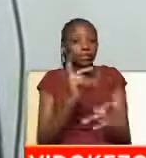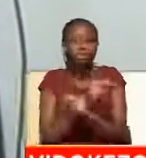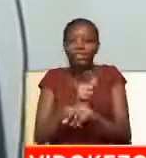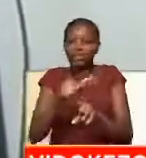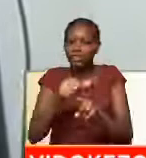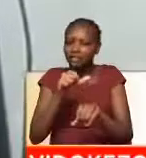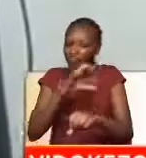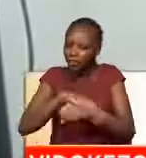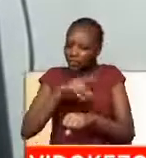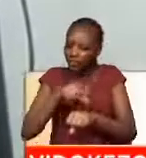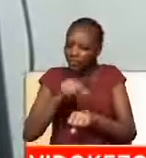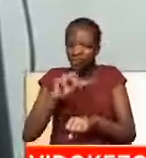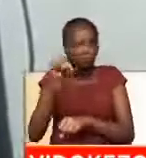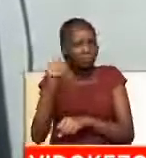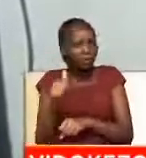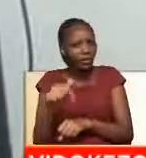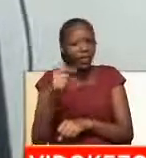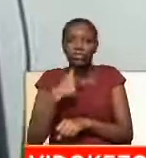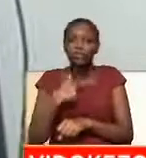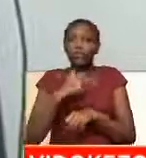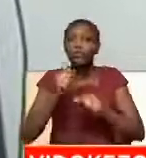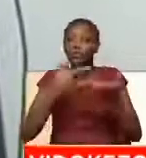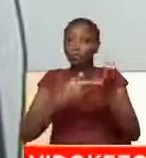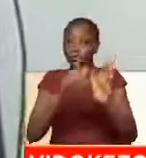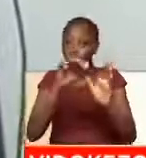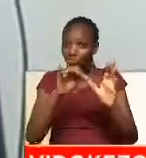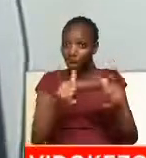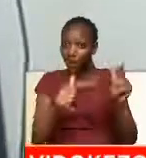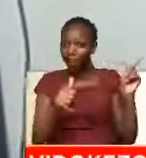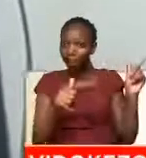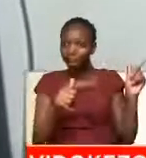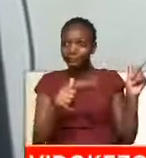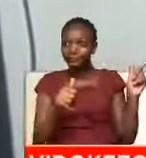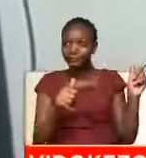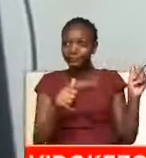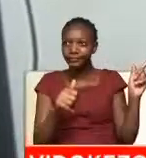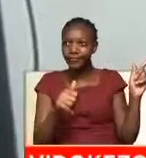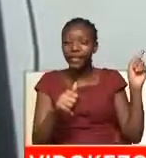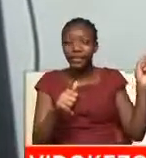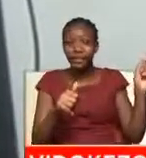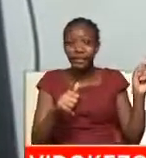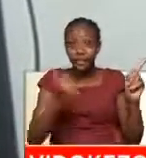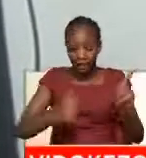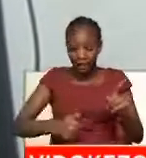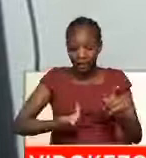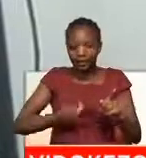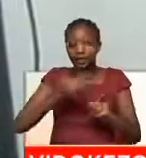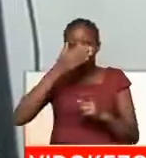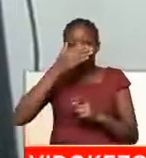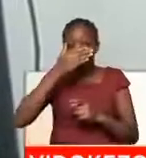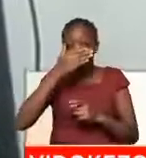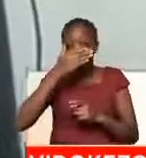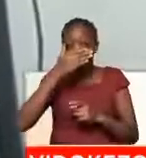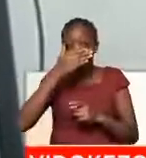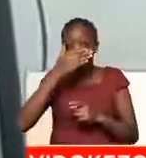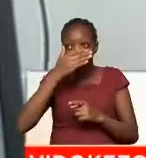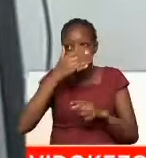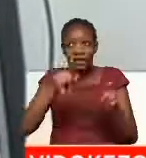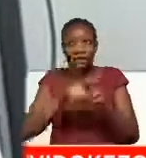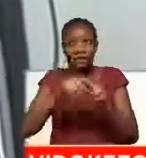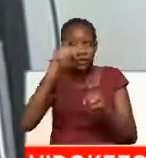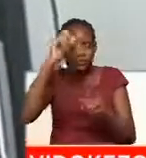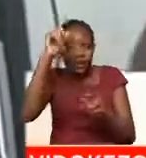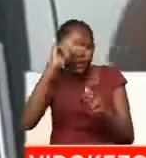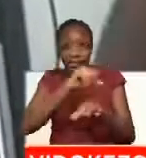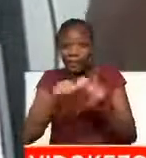infected. So I'll show you now. This is a surgical mask. Notice the layers.